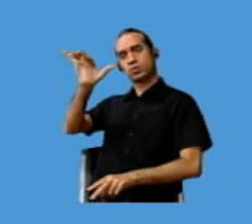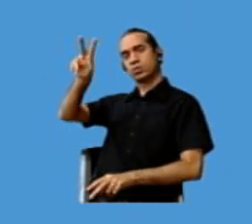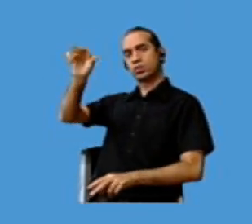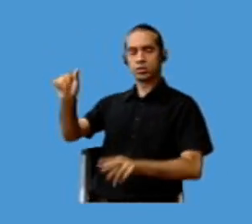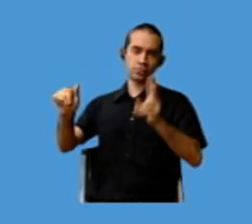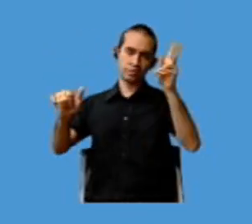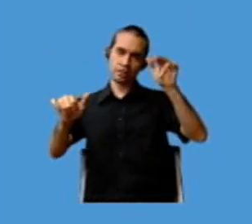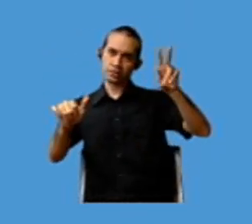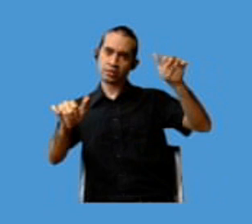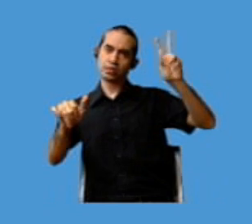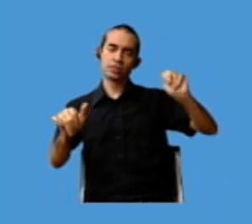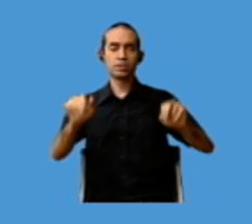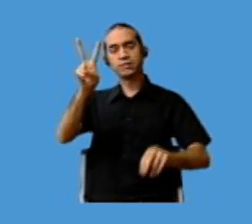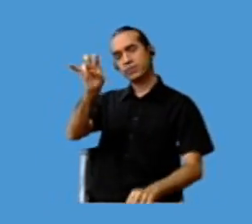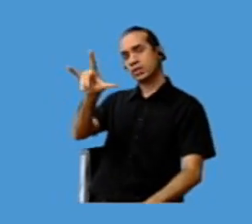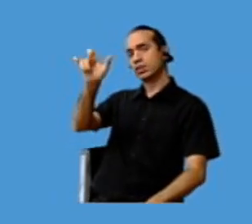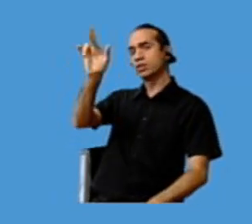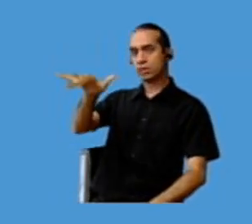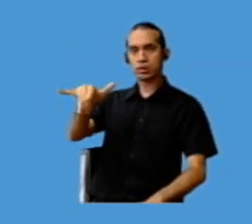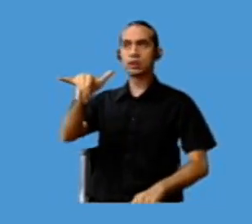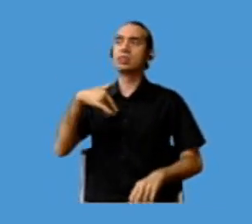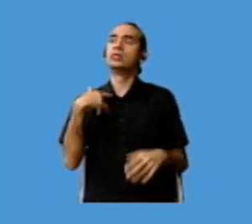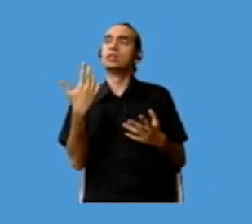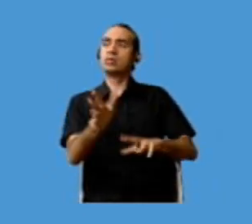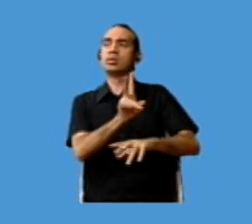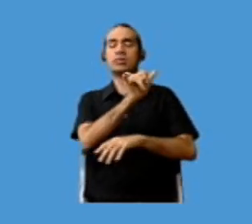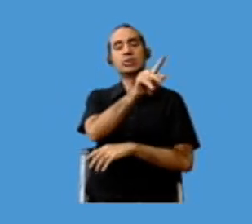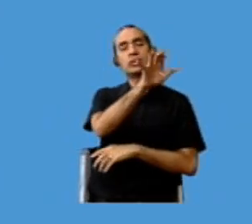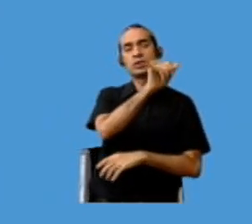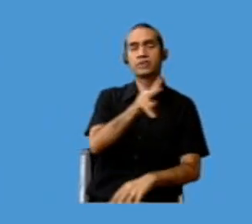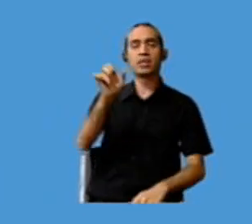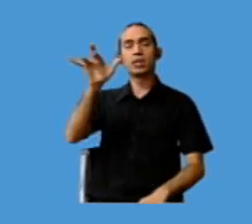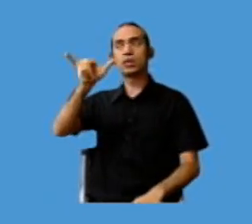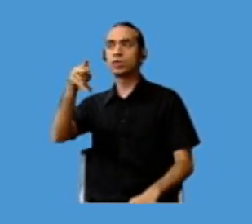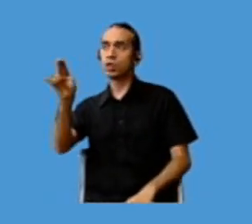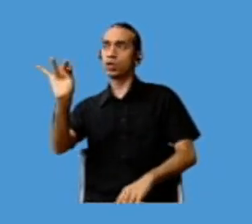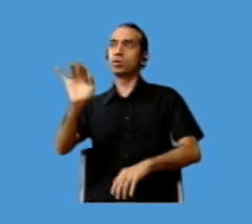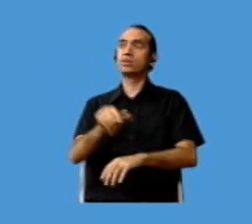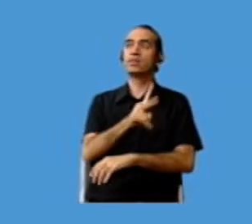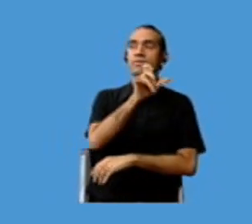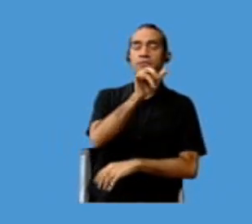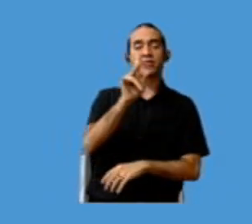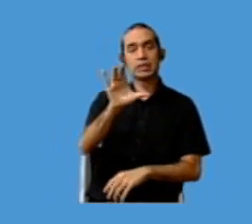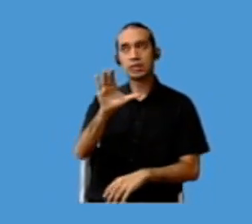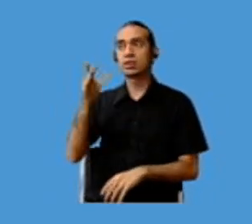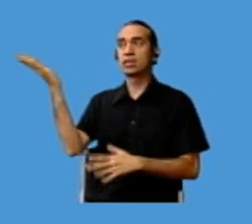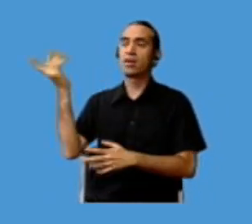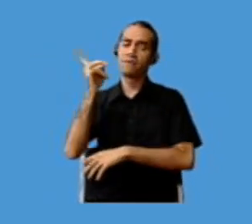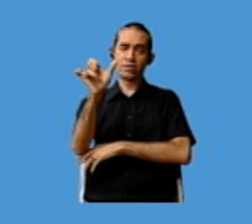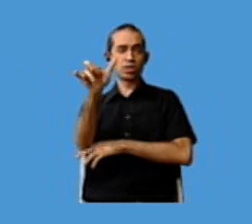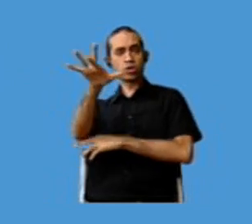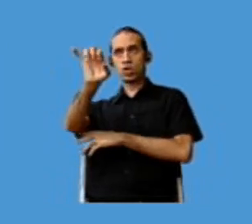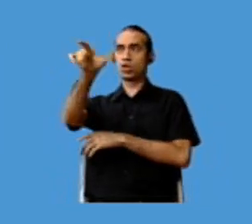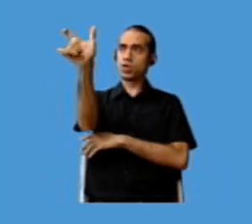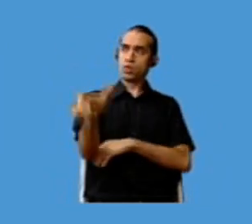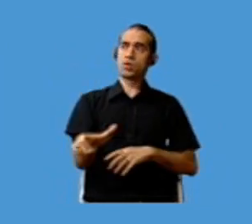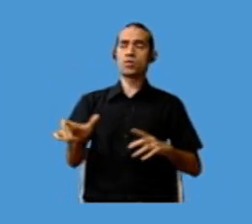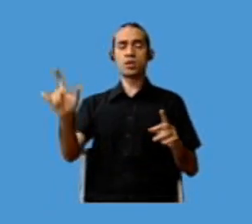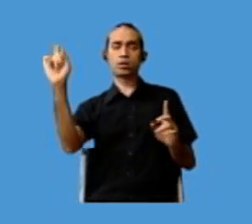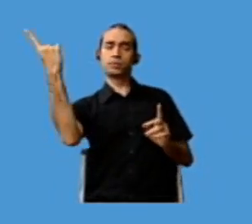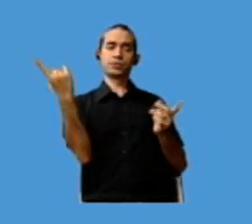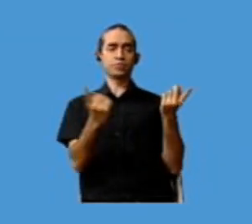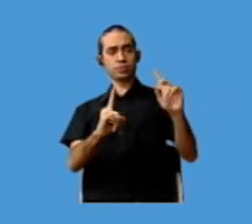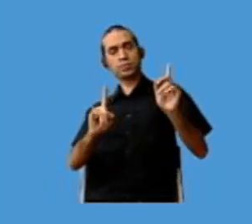and Valerie. Violet, Vernon, Bat, and Vic. Or Victoria, take your